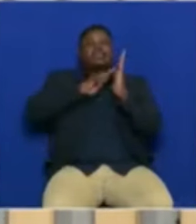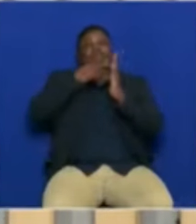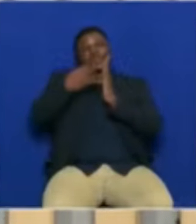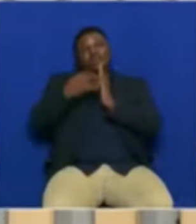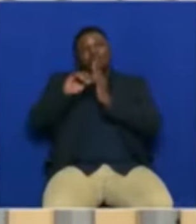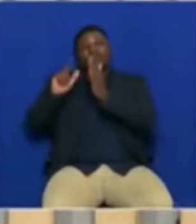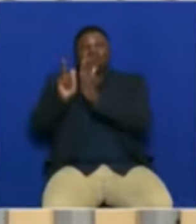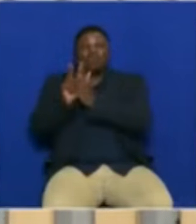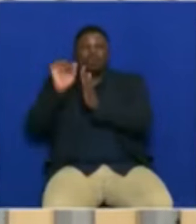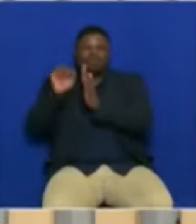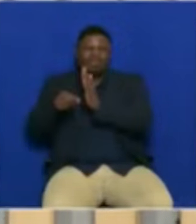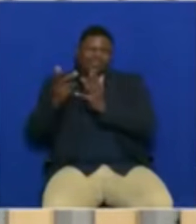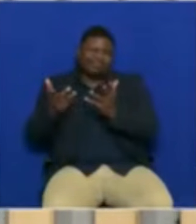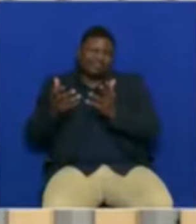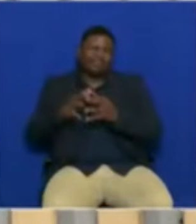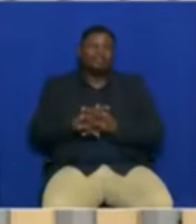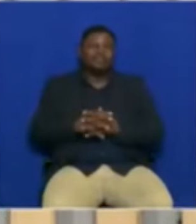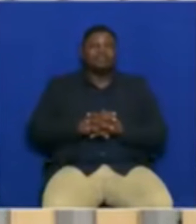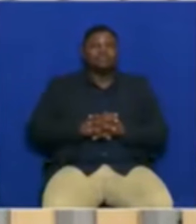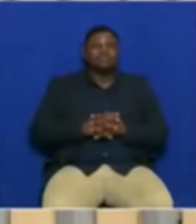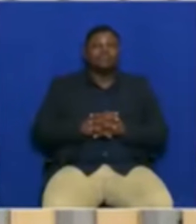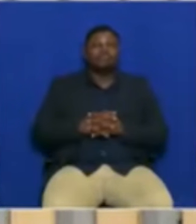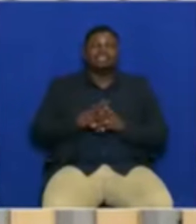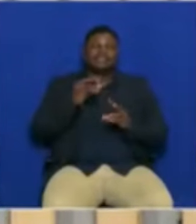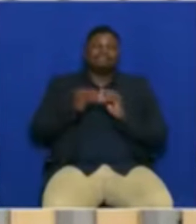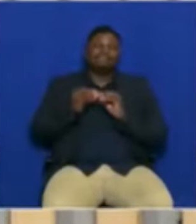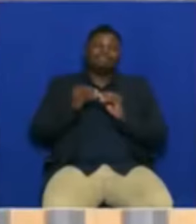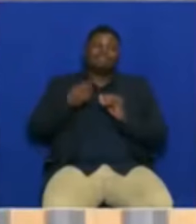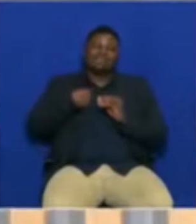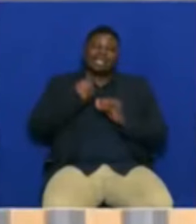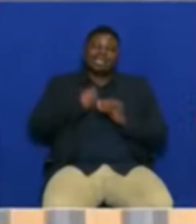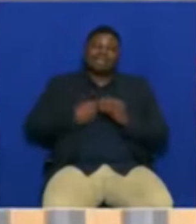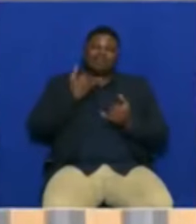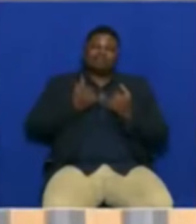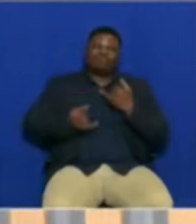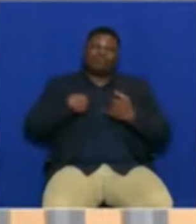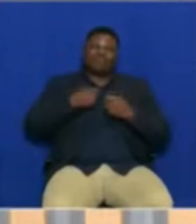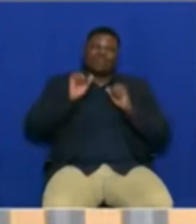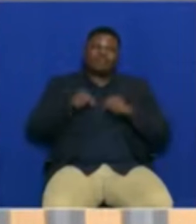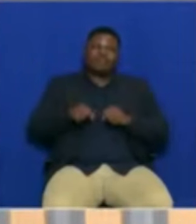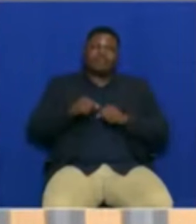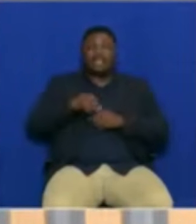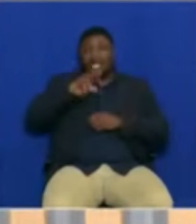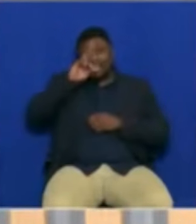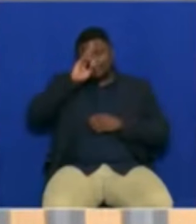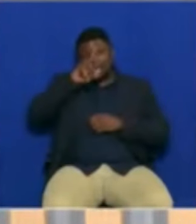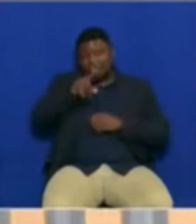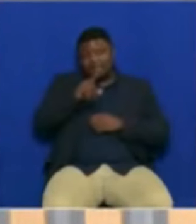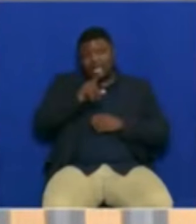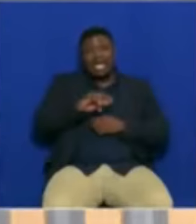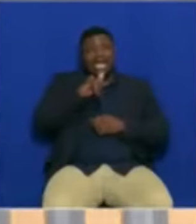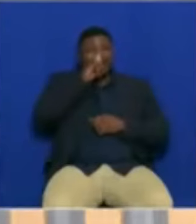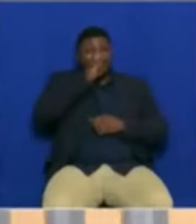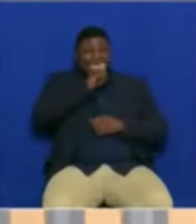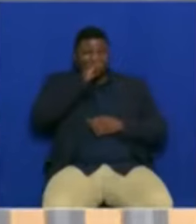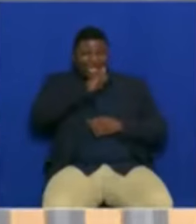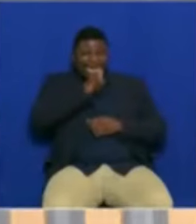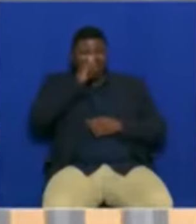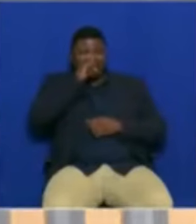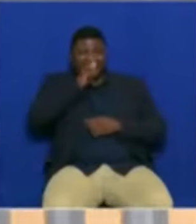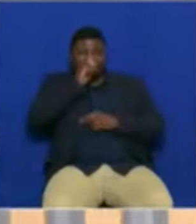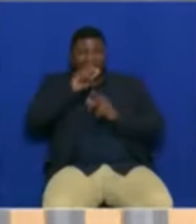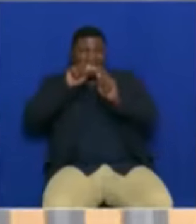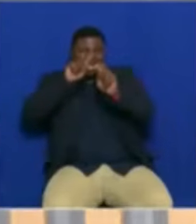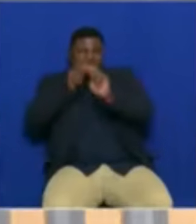I have to correct myself. Thank you, Chair. It's Criminal Law Amendment Act, not, you didn't correct me. You should